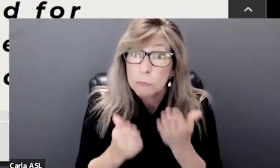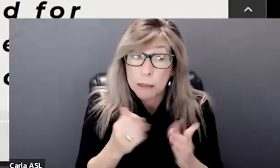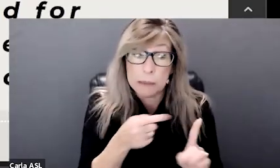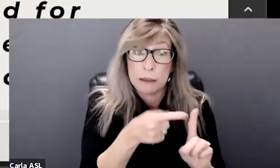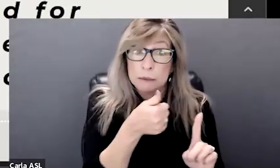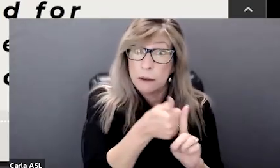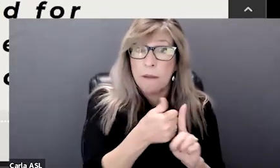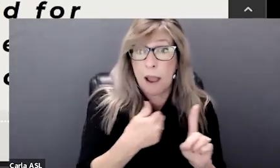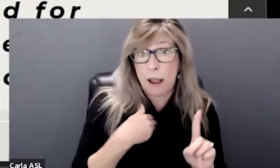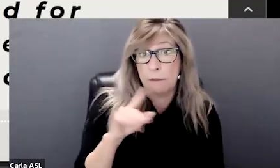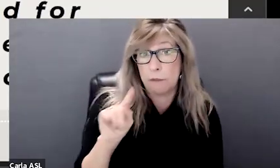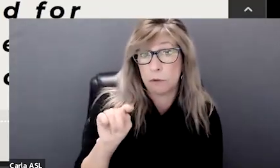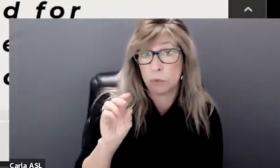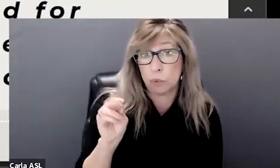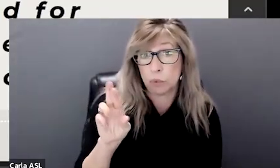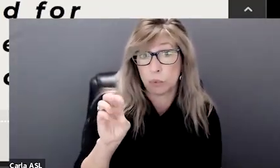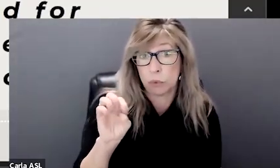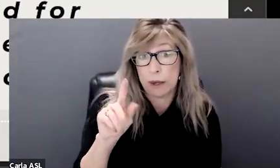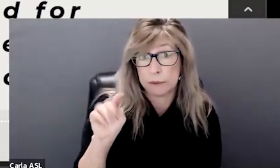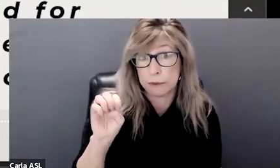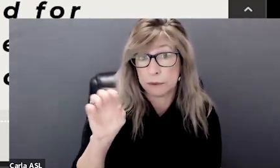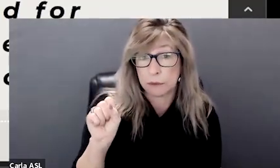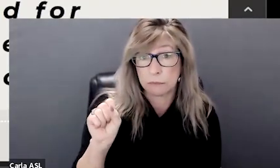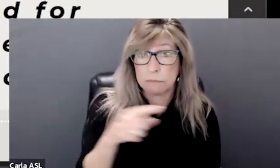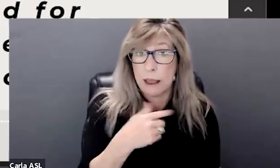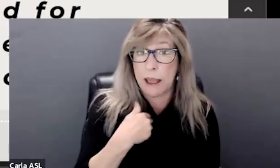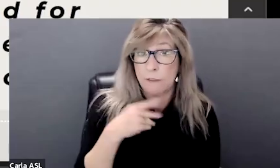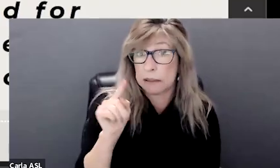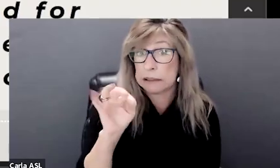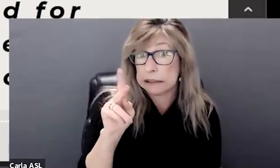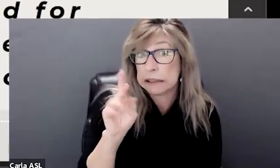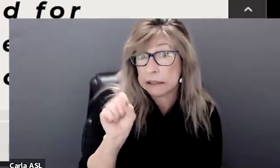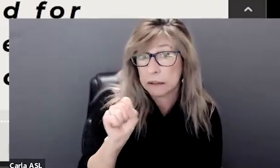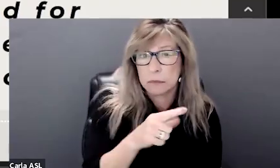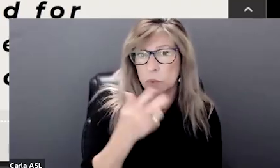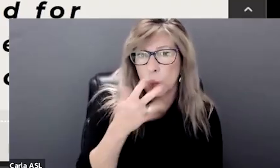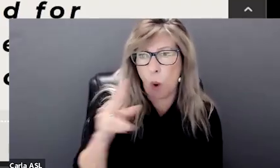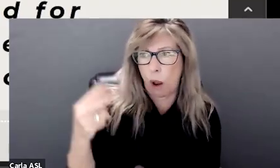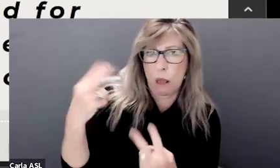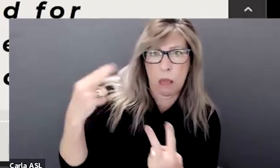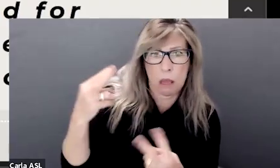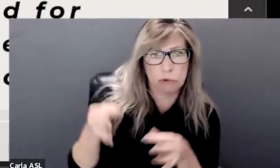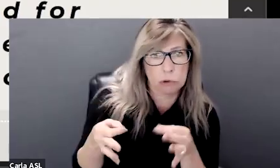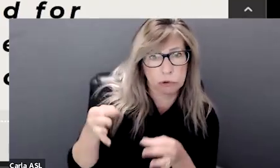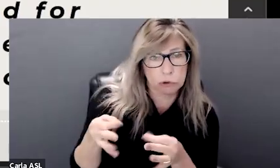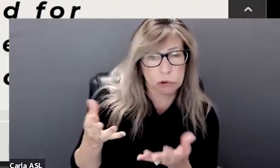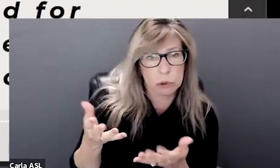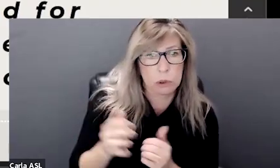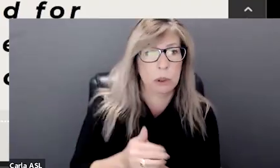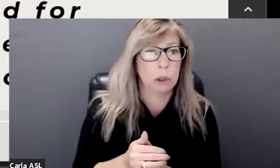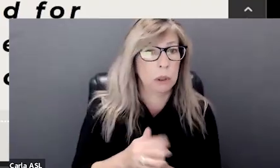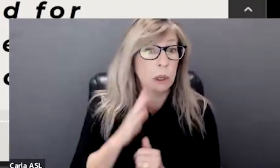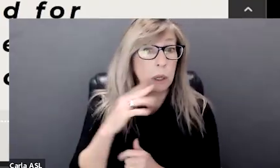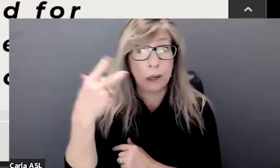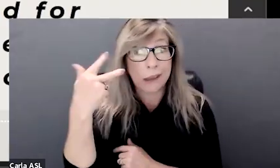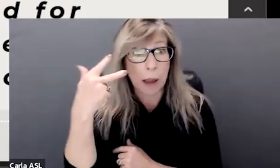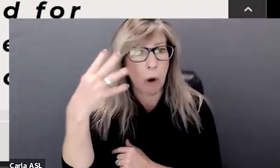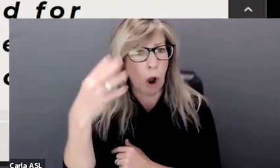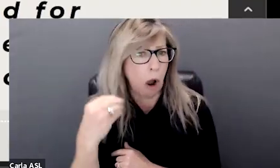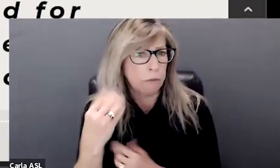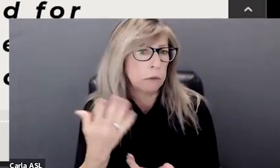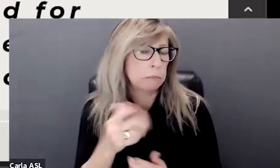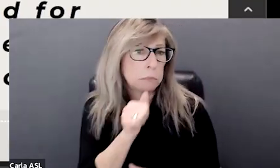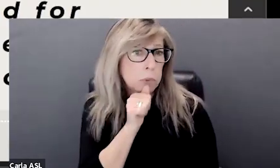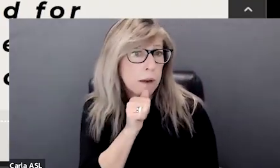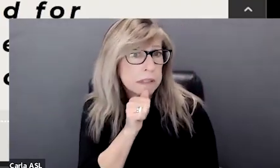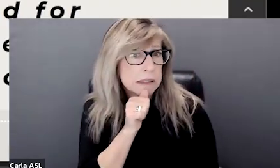judged for that. Maintaining their privacy, having the camera on adds to nerves or